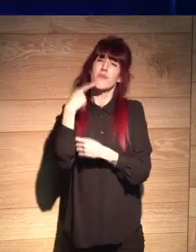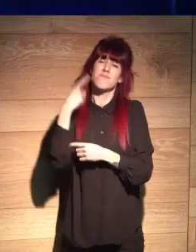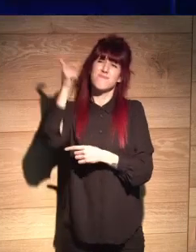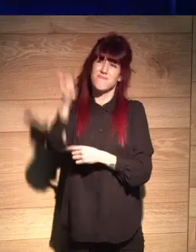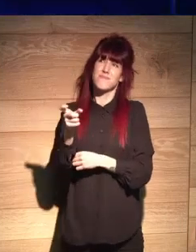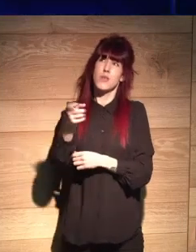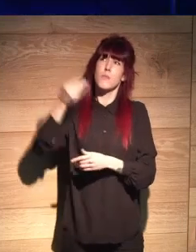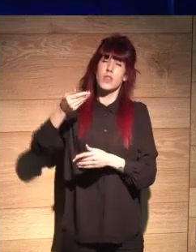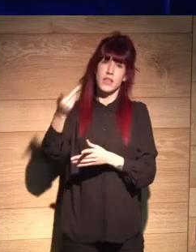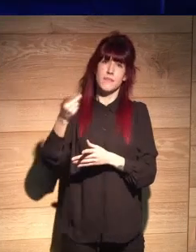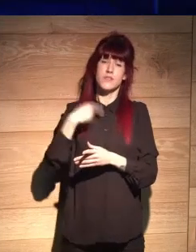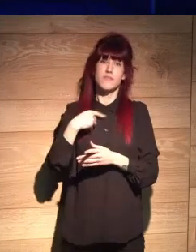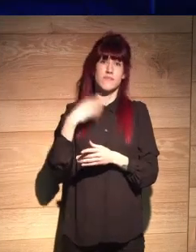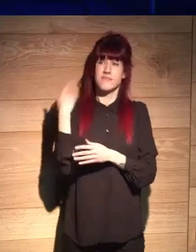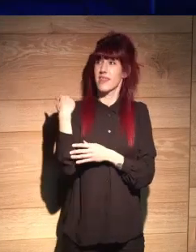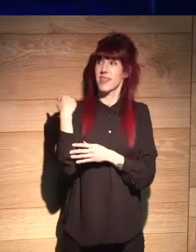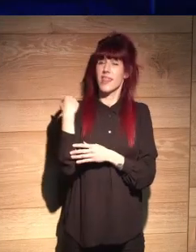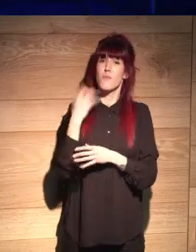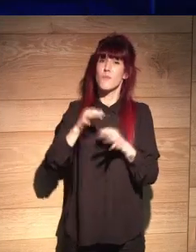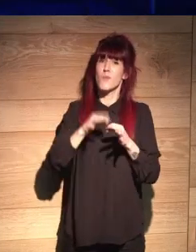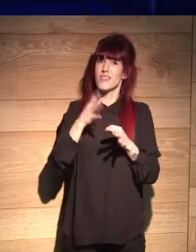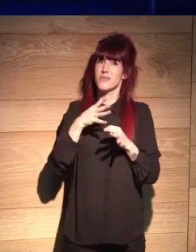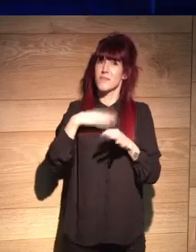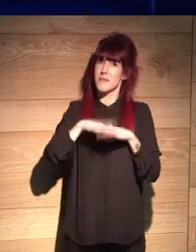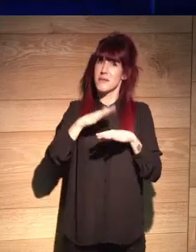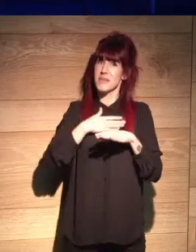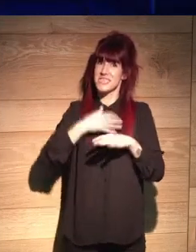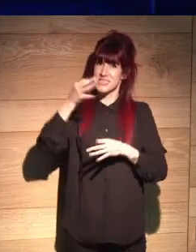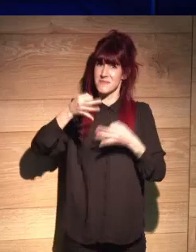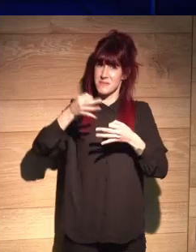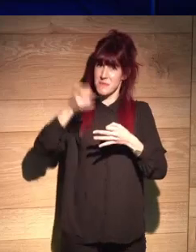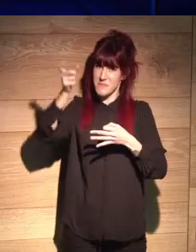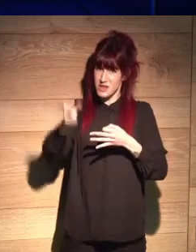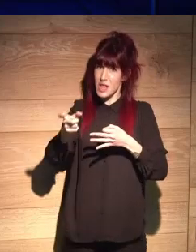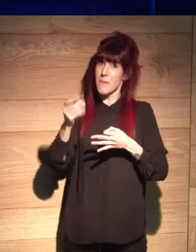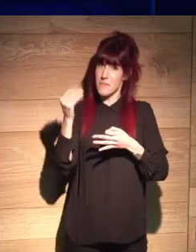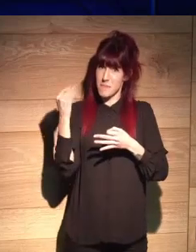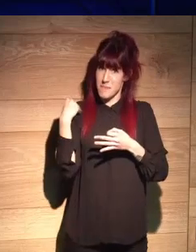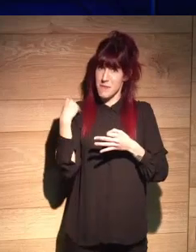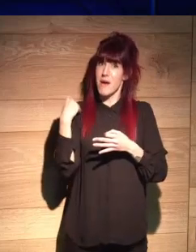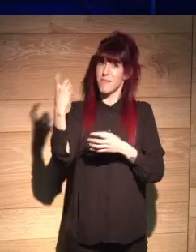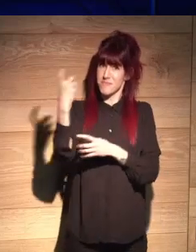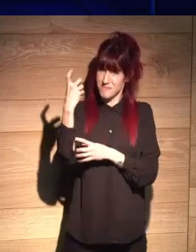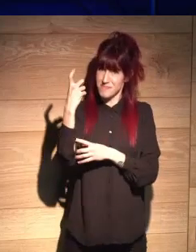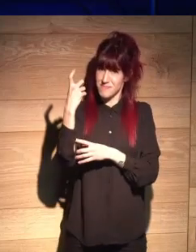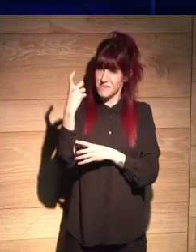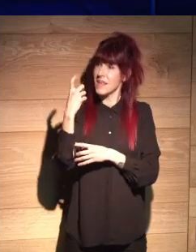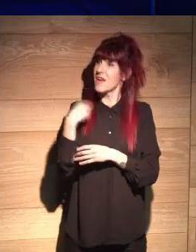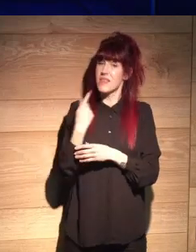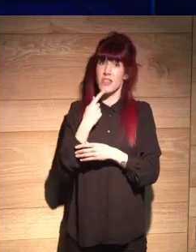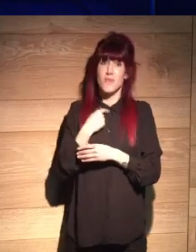mentors are very important. And I was lucky recently because a person who's always been a role model for